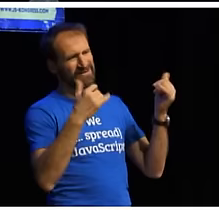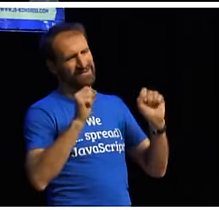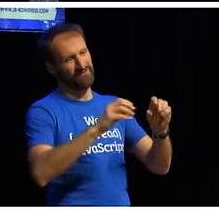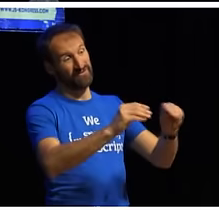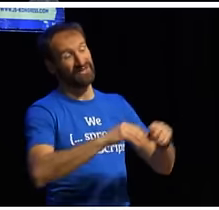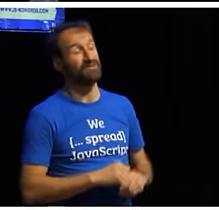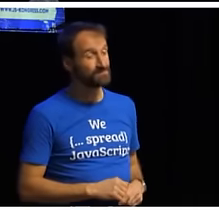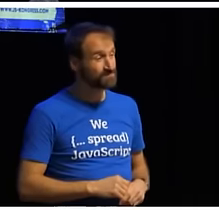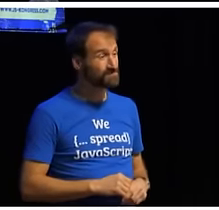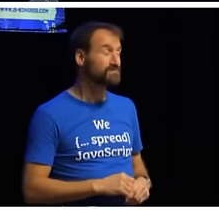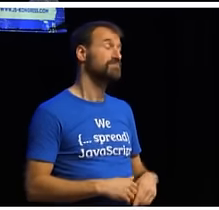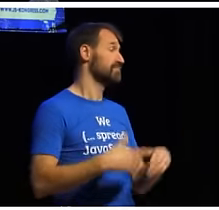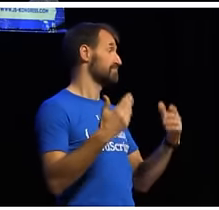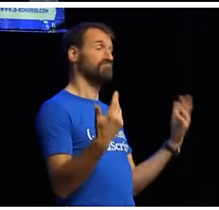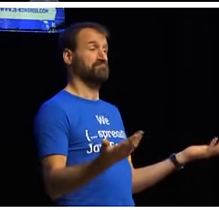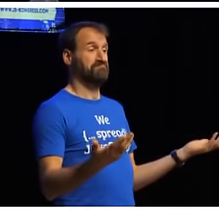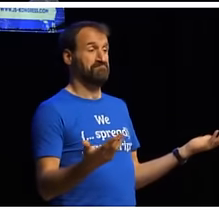So